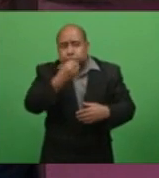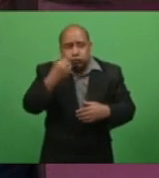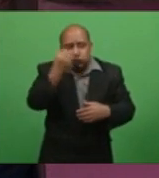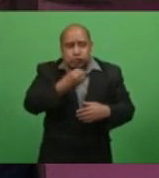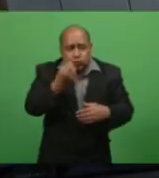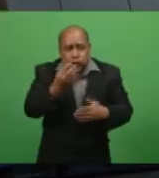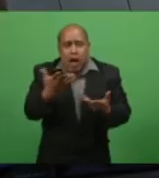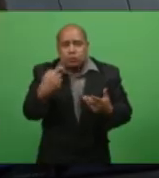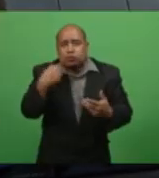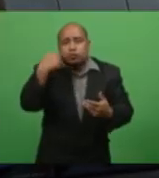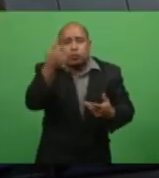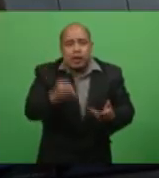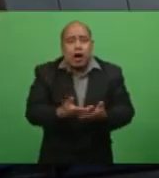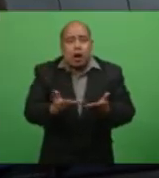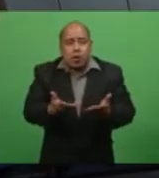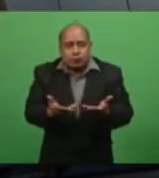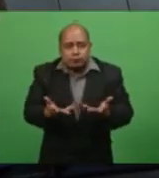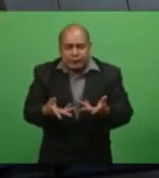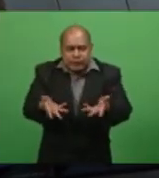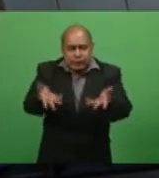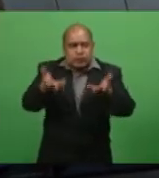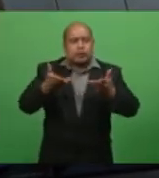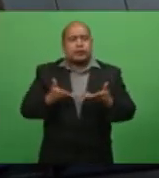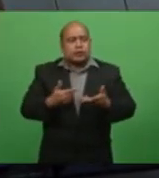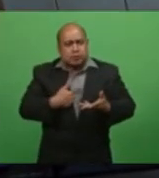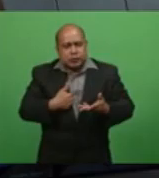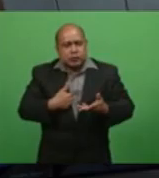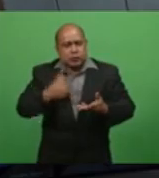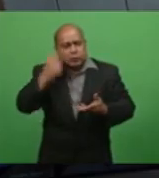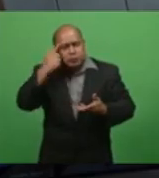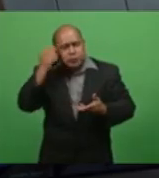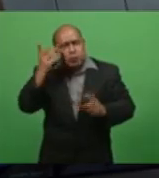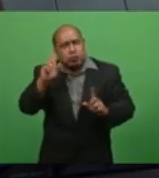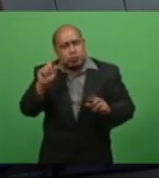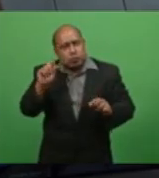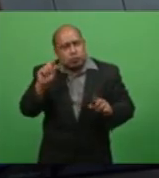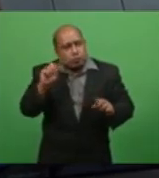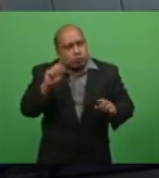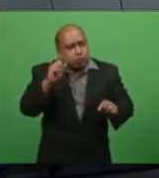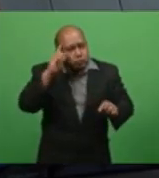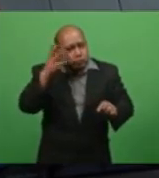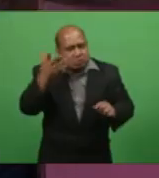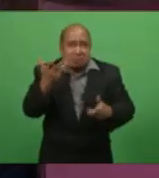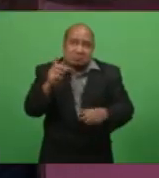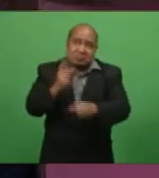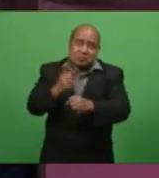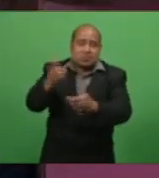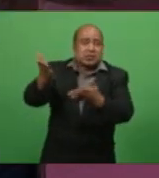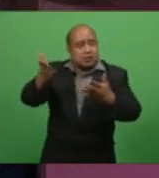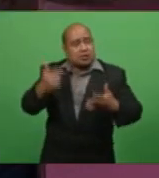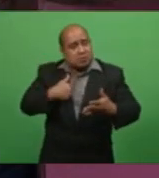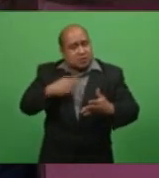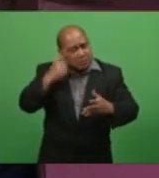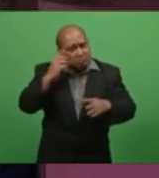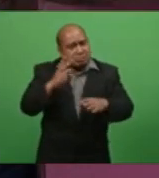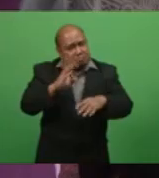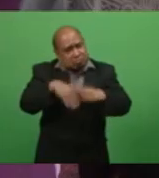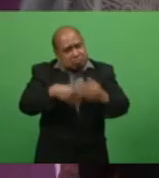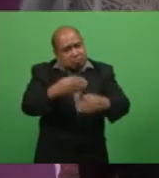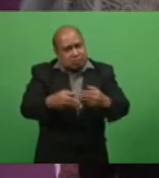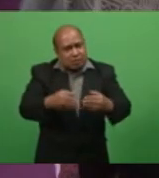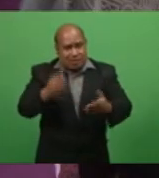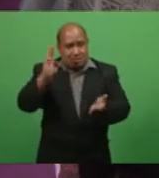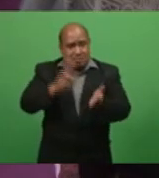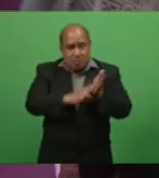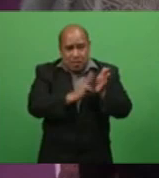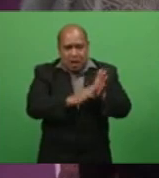always had hope that God will help me, because it so happened that my mother would turn up and help me in a way or the other way. Chand,